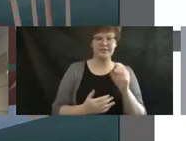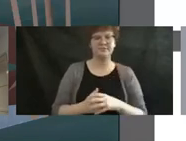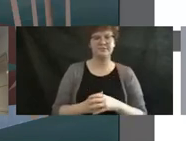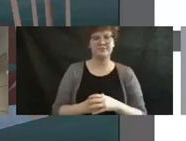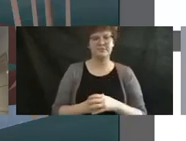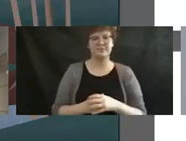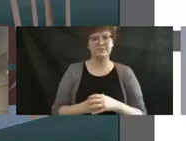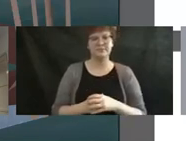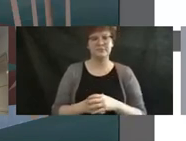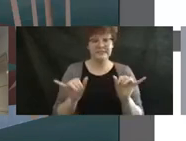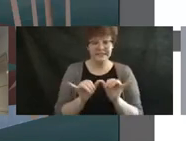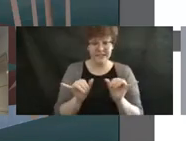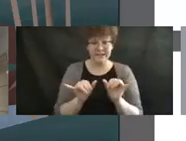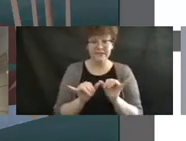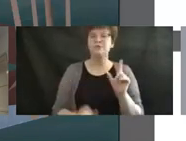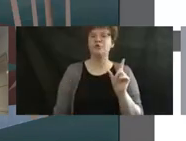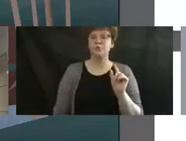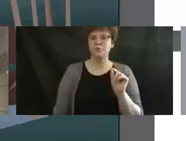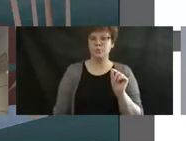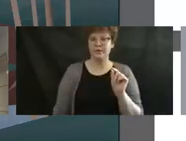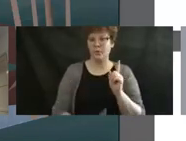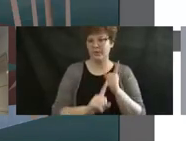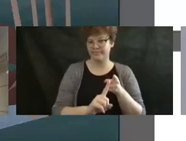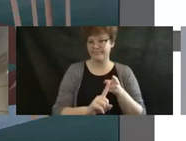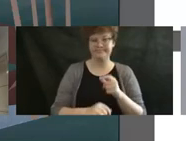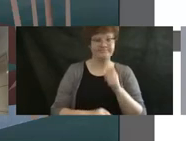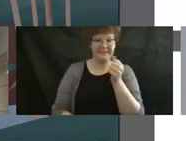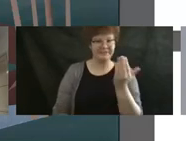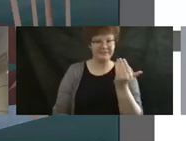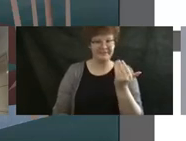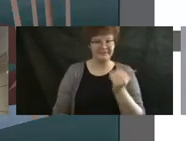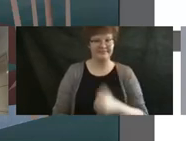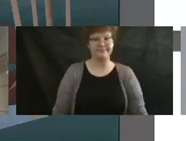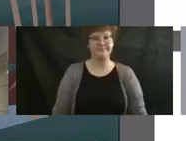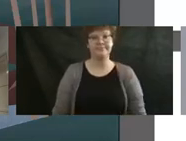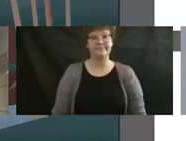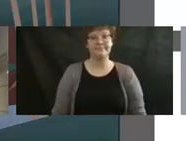not 15 anymore. Okay, and so this is going to be changed to a